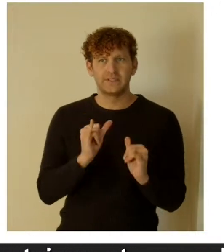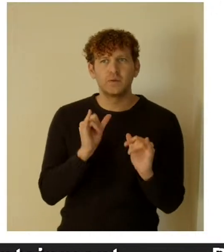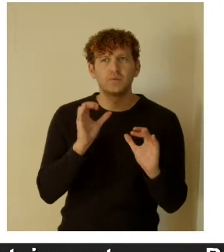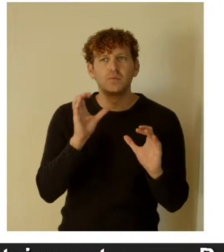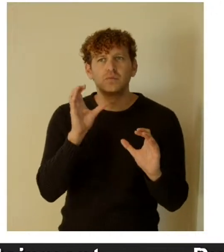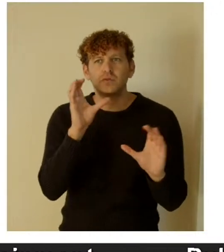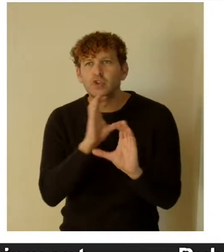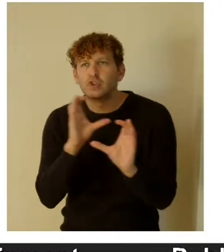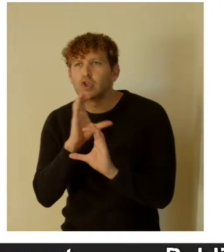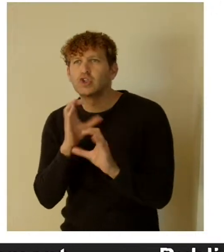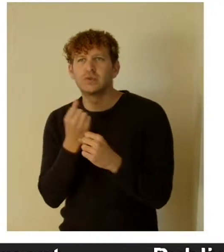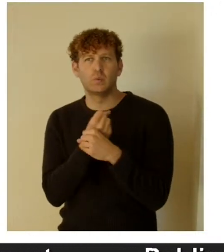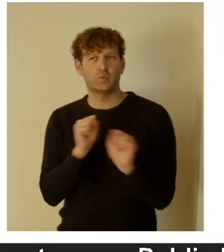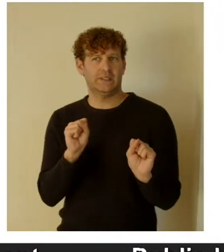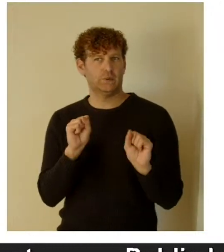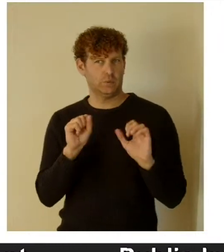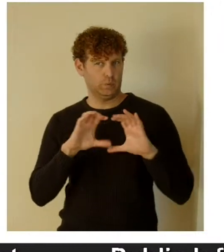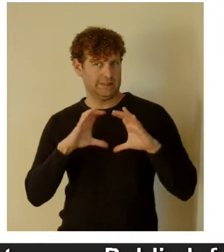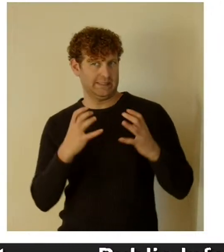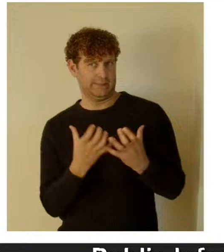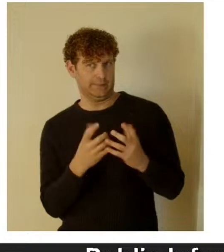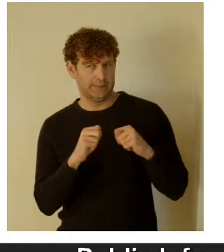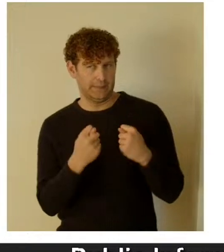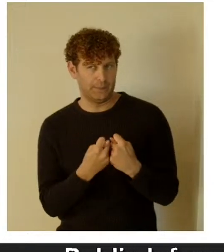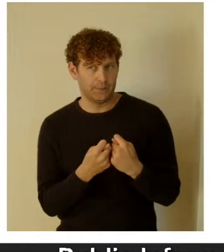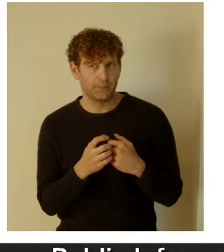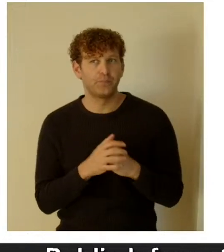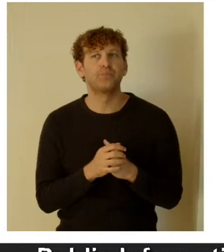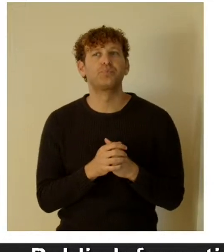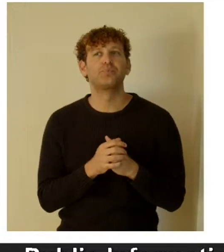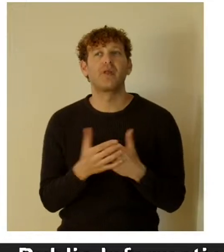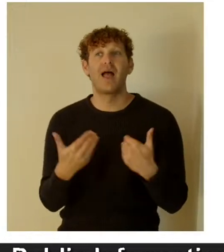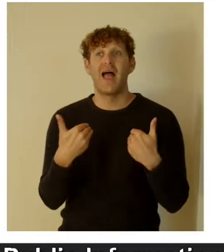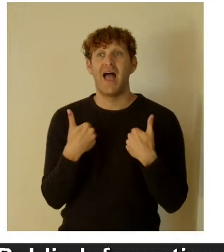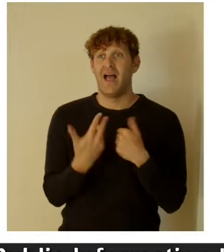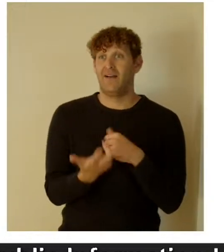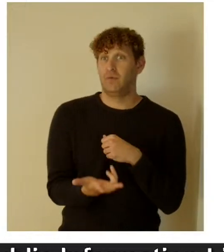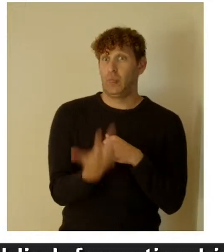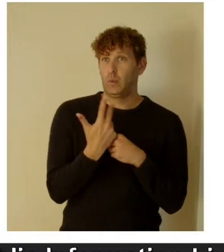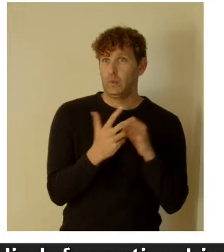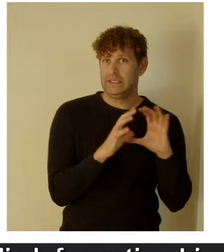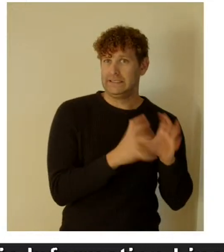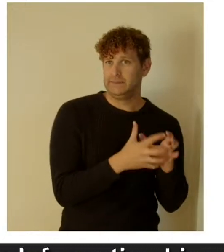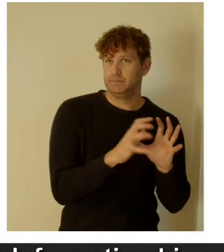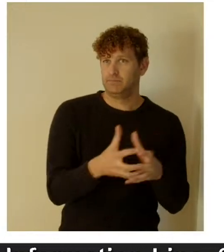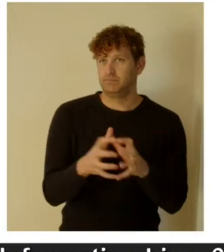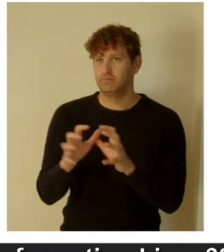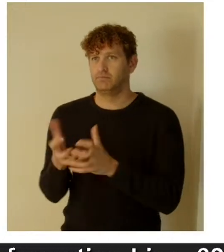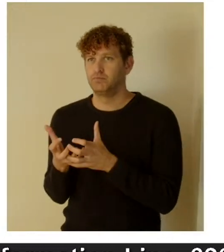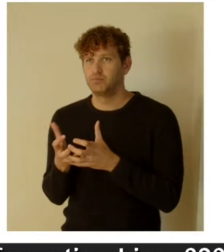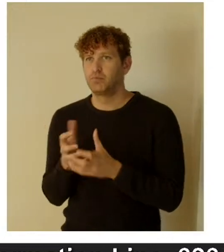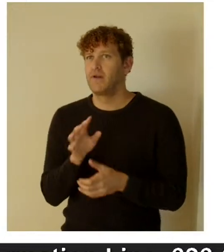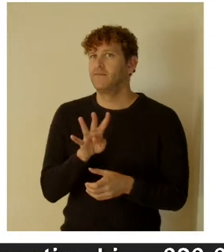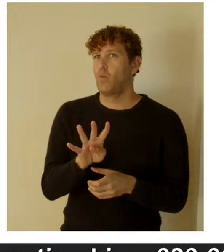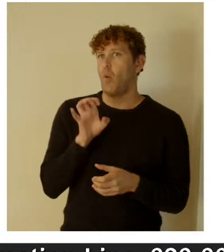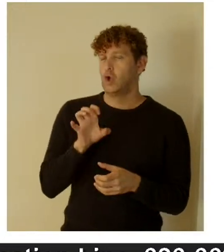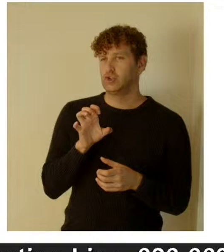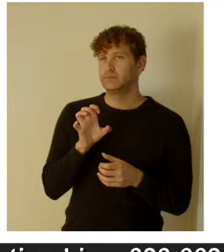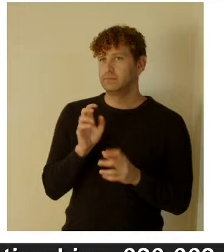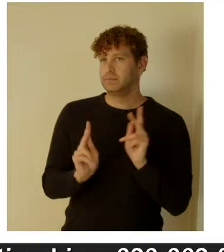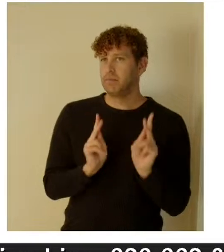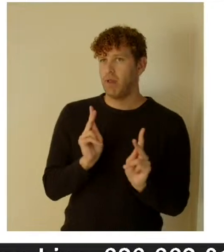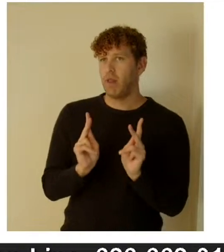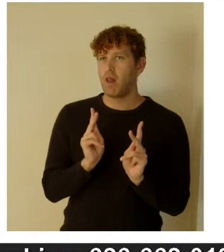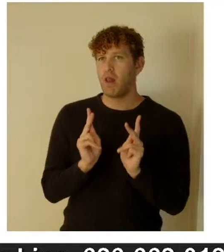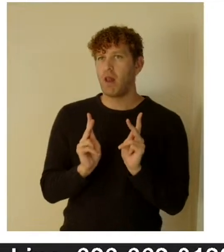and rescue teams. We have three teams that consist of approximately 400 personnel that are going through house to